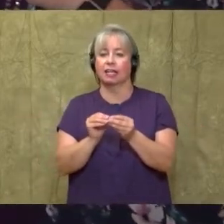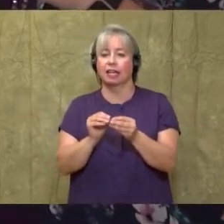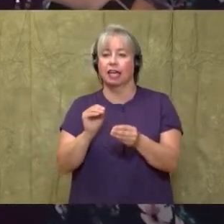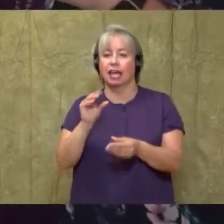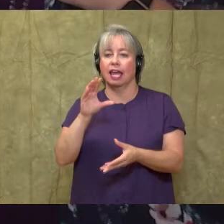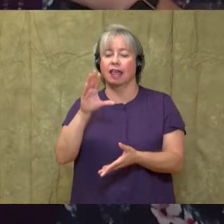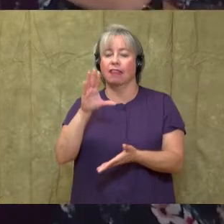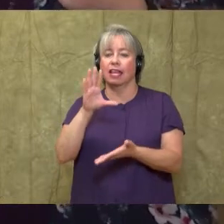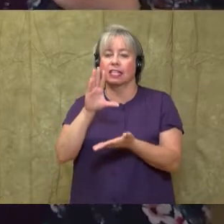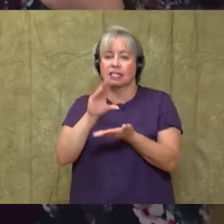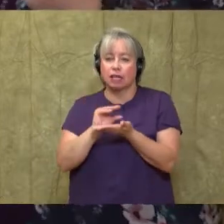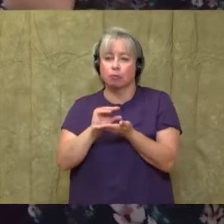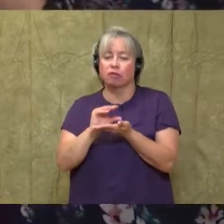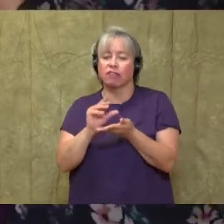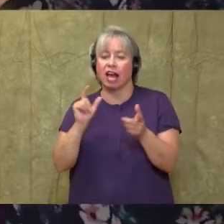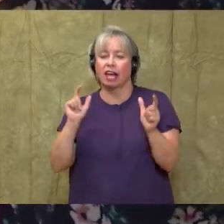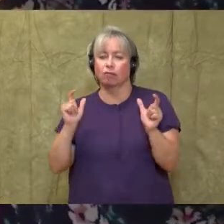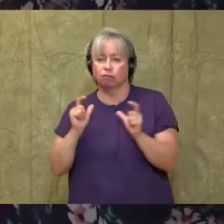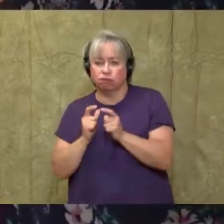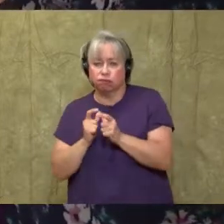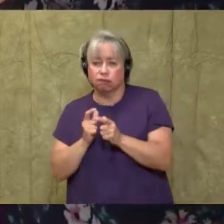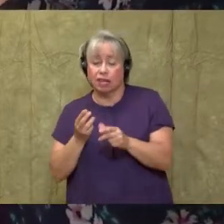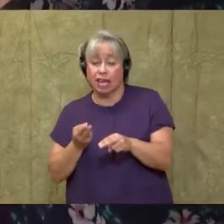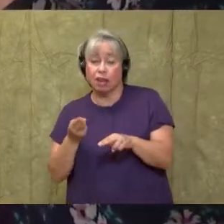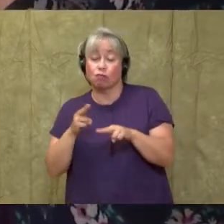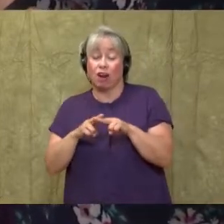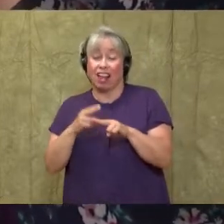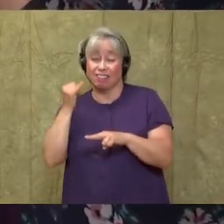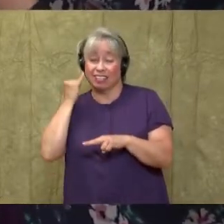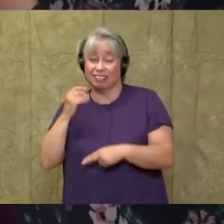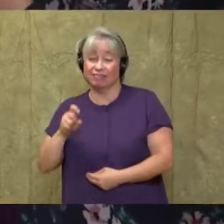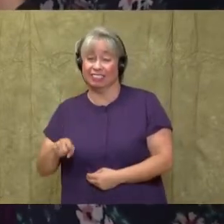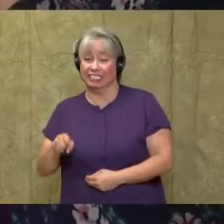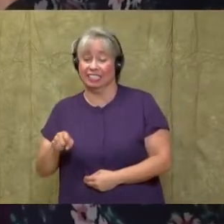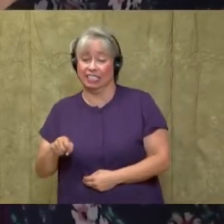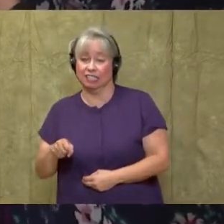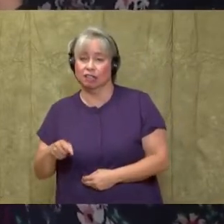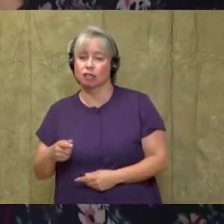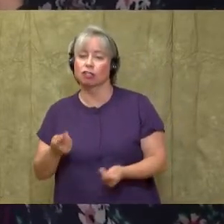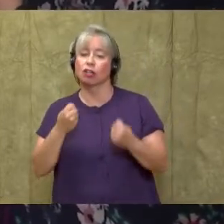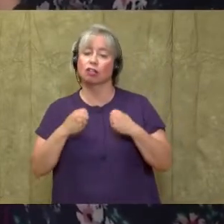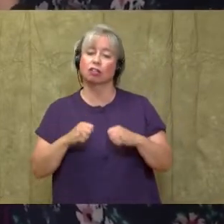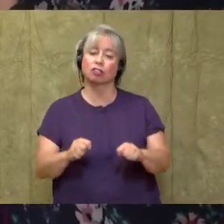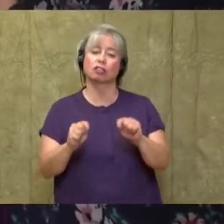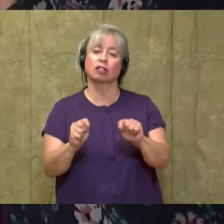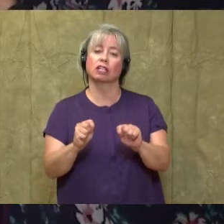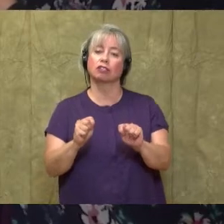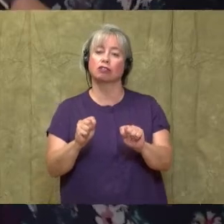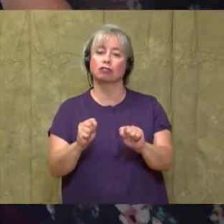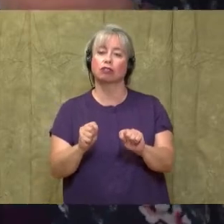the square root, and then round if necessary. Let's give this one a try.